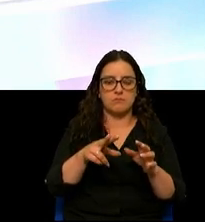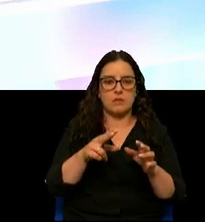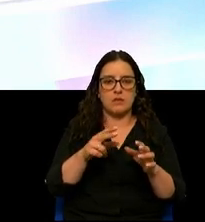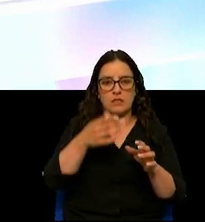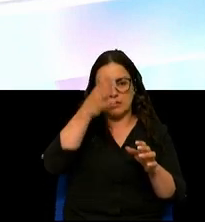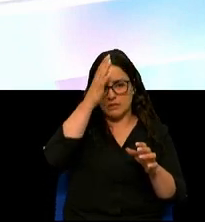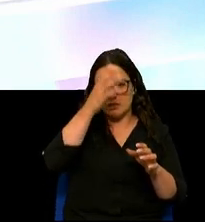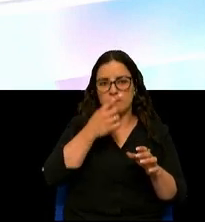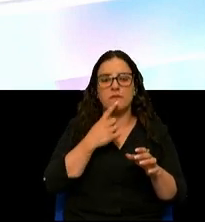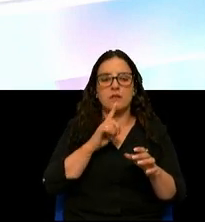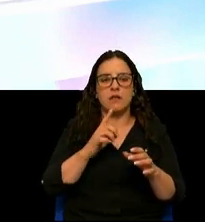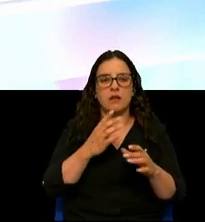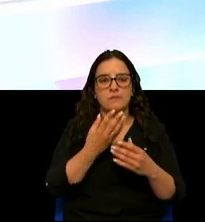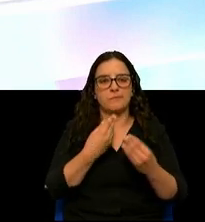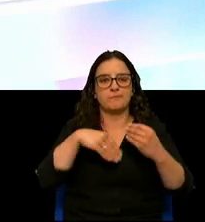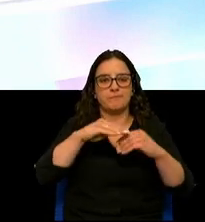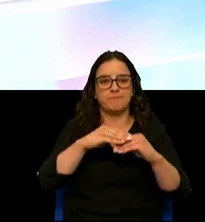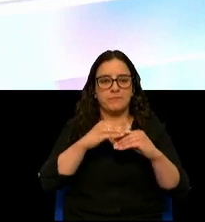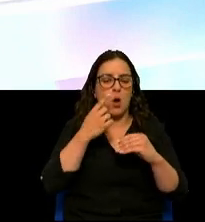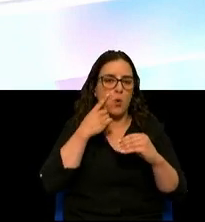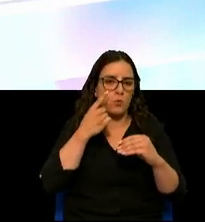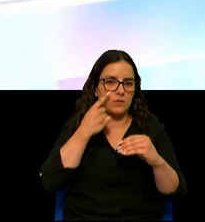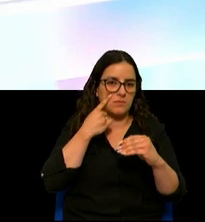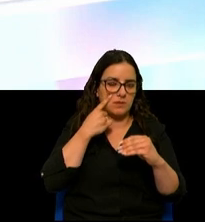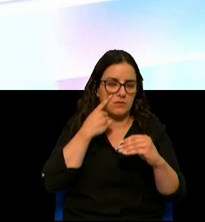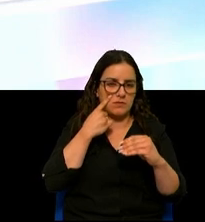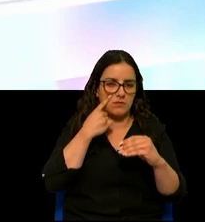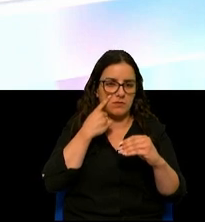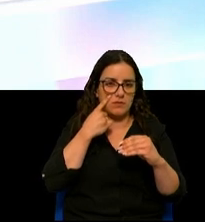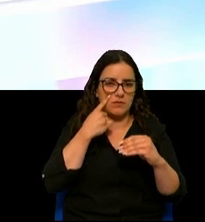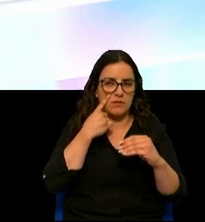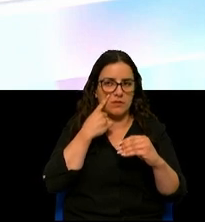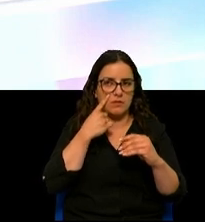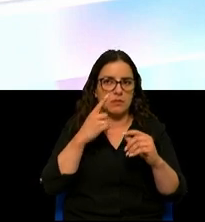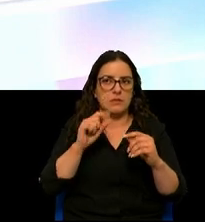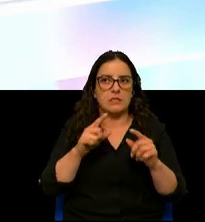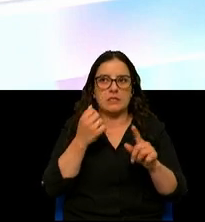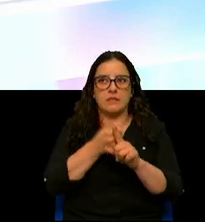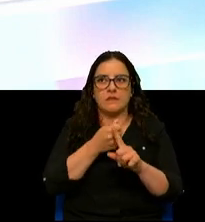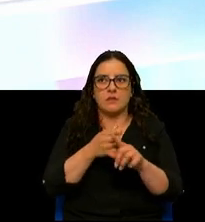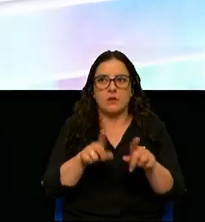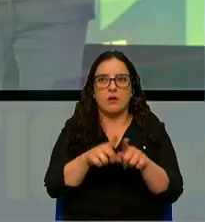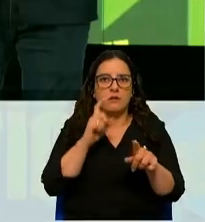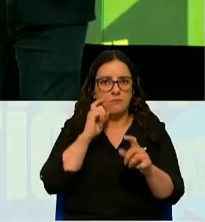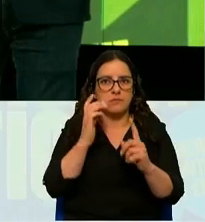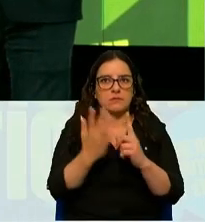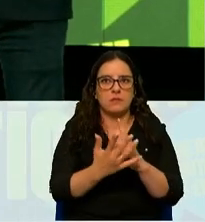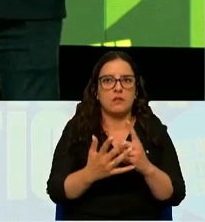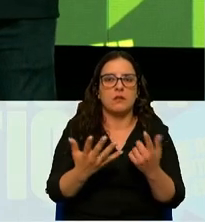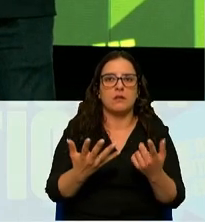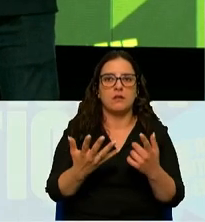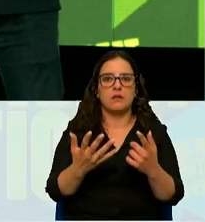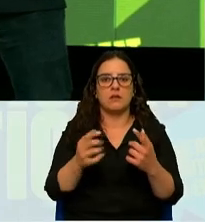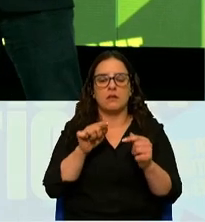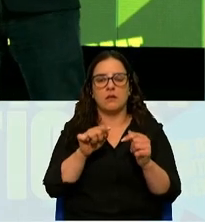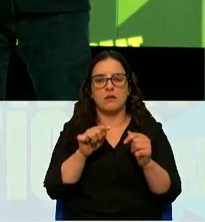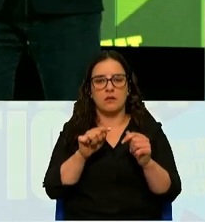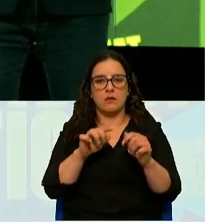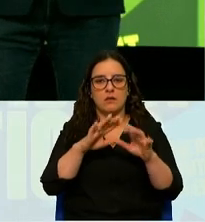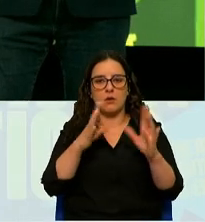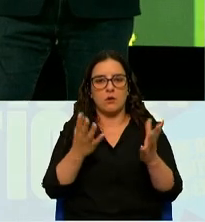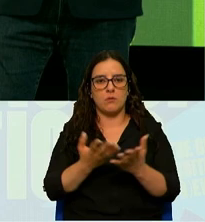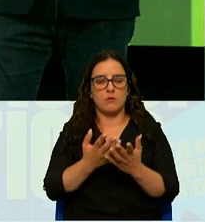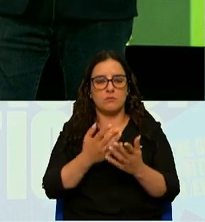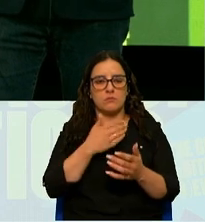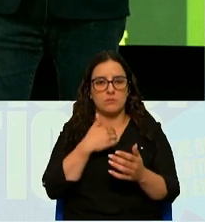knowledge around that challenges like sustainability, global health, or food supply, that now